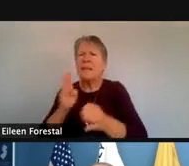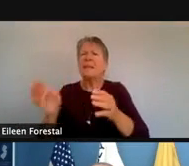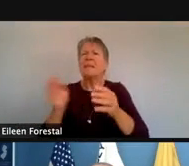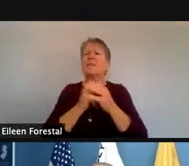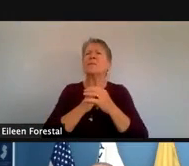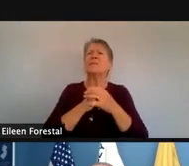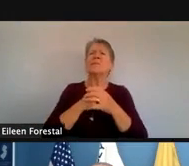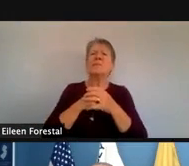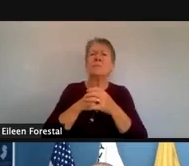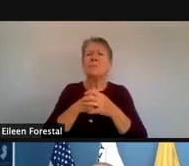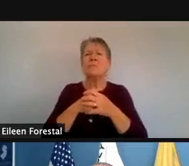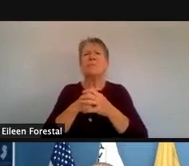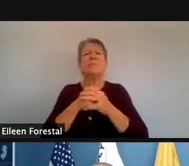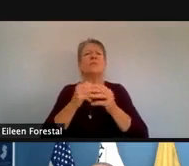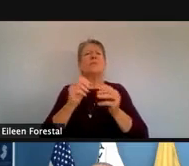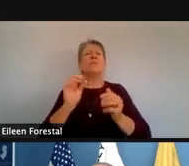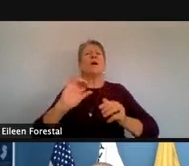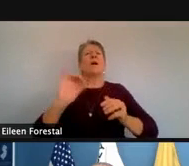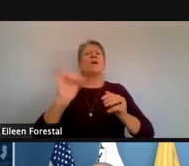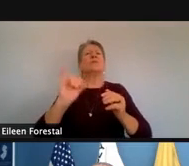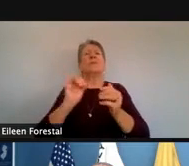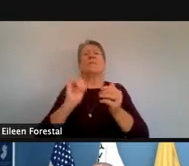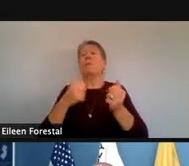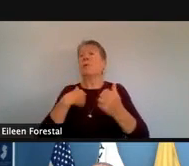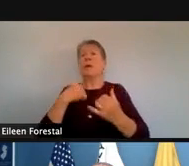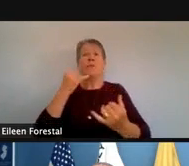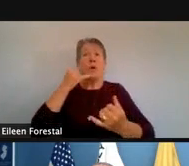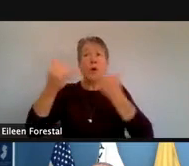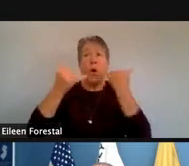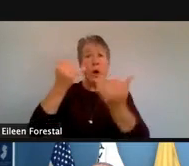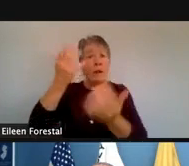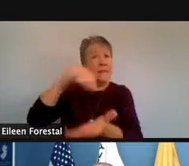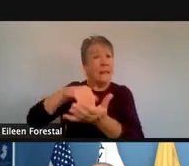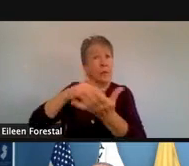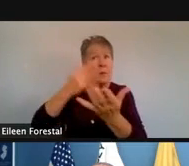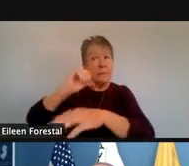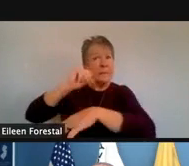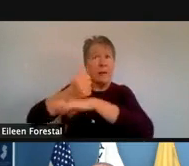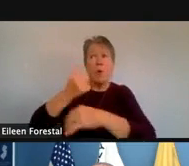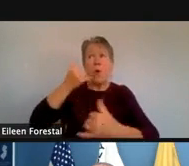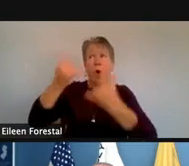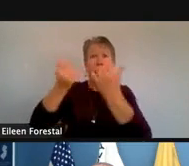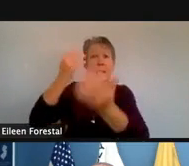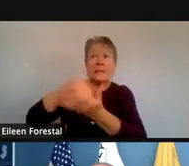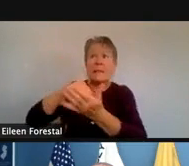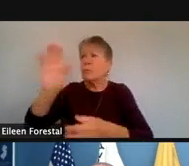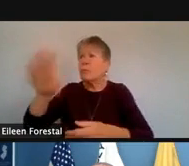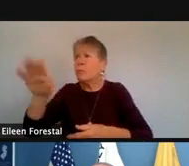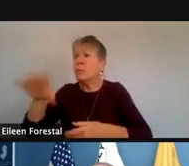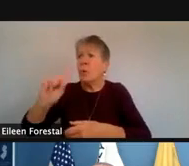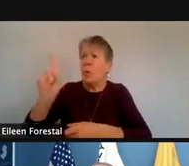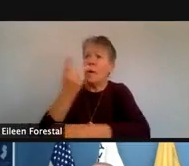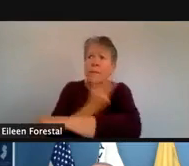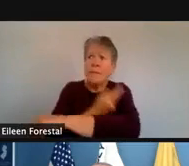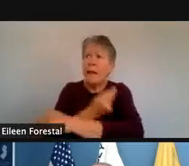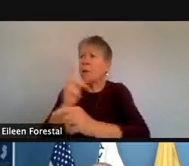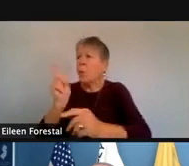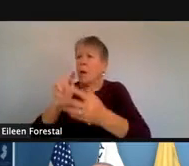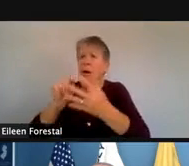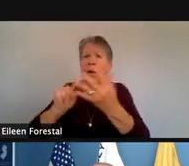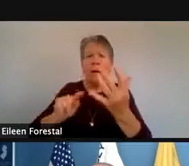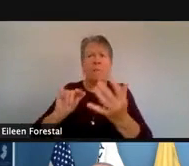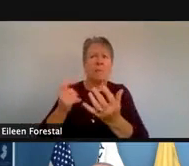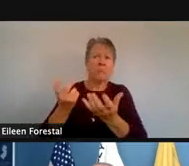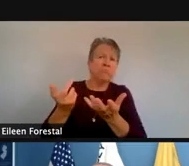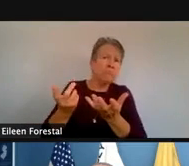for questions and public awareness, and for public awareness campaign. At the same time, we have a team under